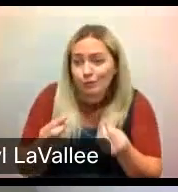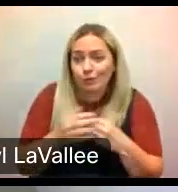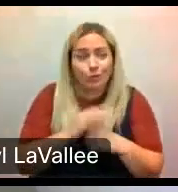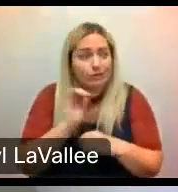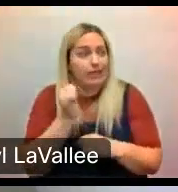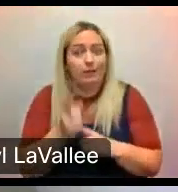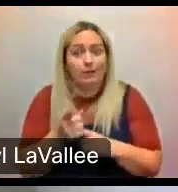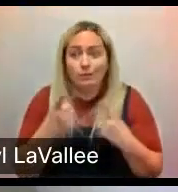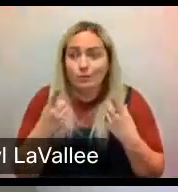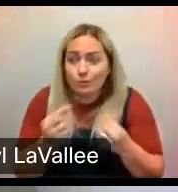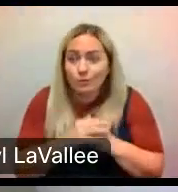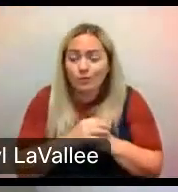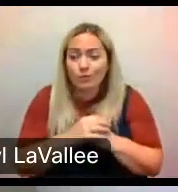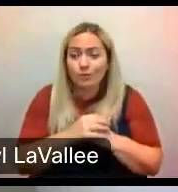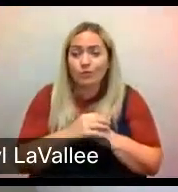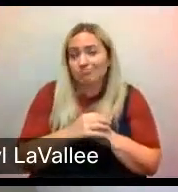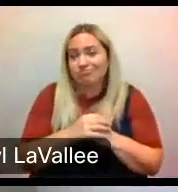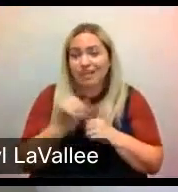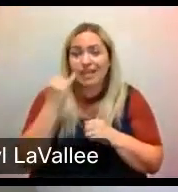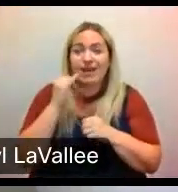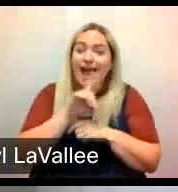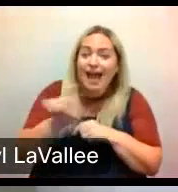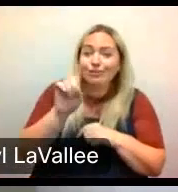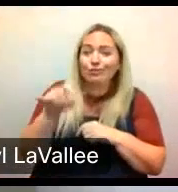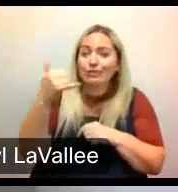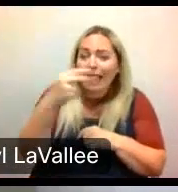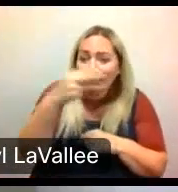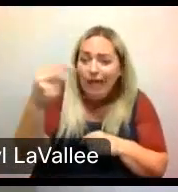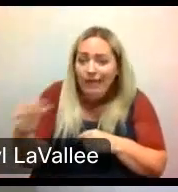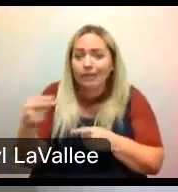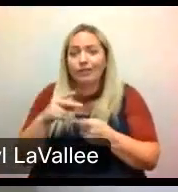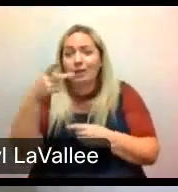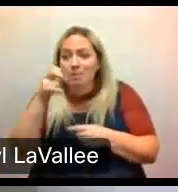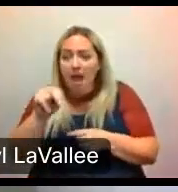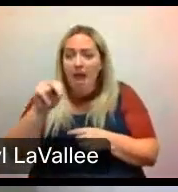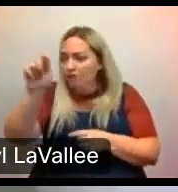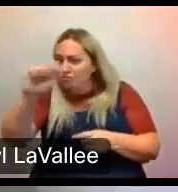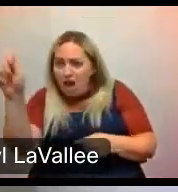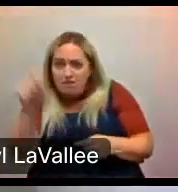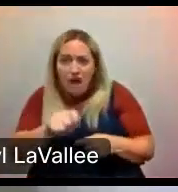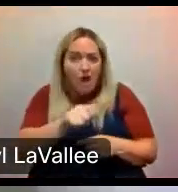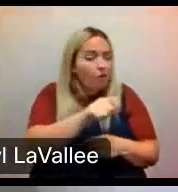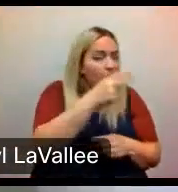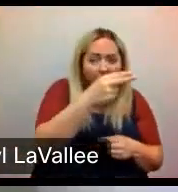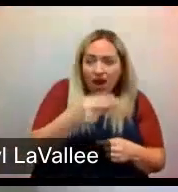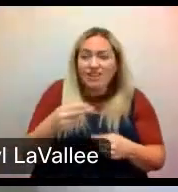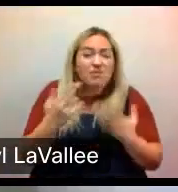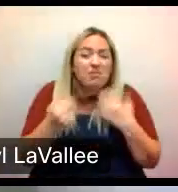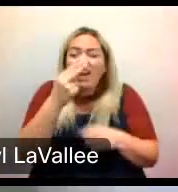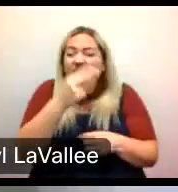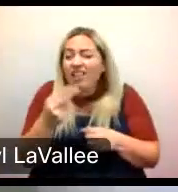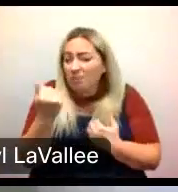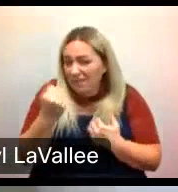minutes to do this and asked you to take out a highlighter and a pen and highlight and cross out. You might have highlighted things a little